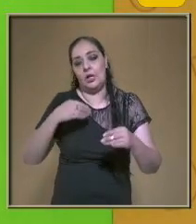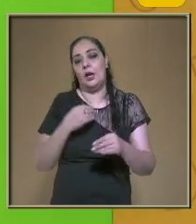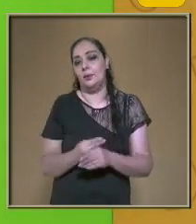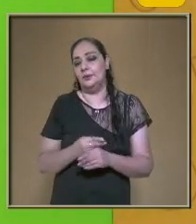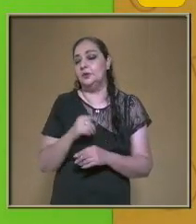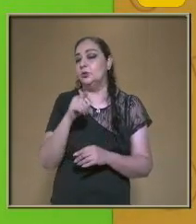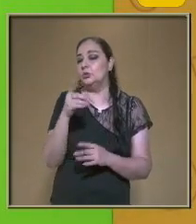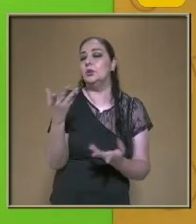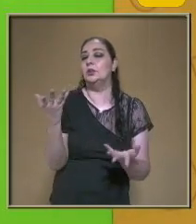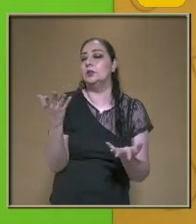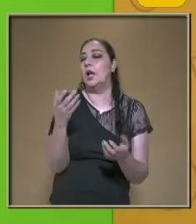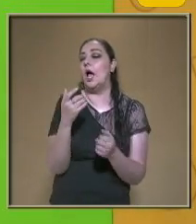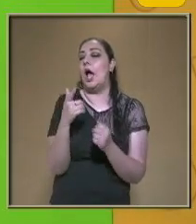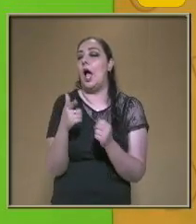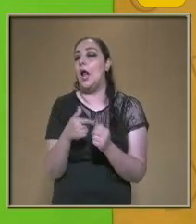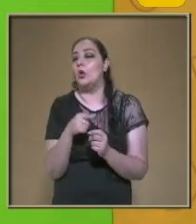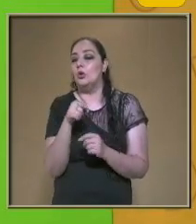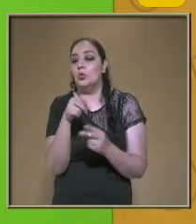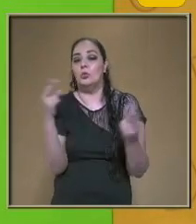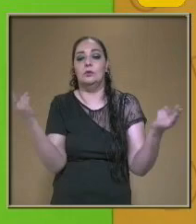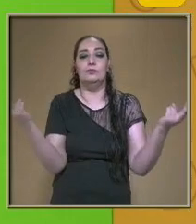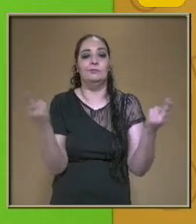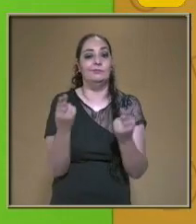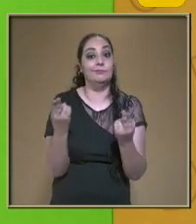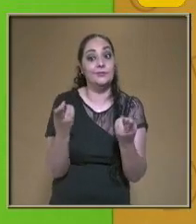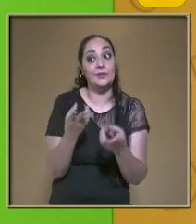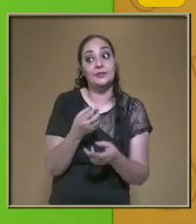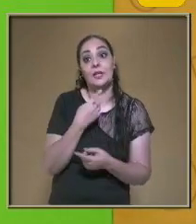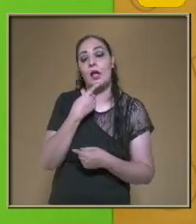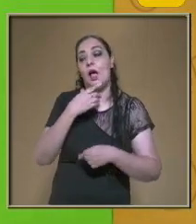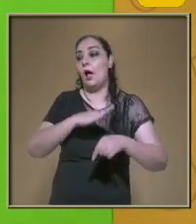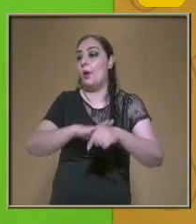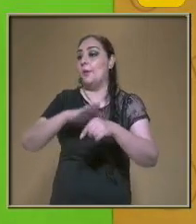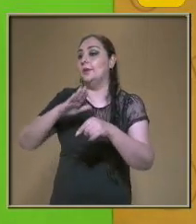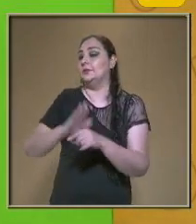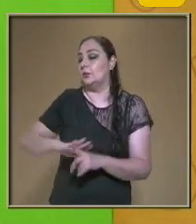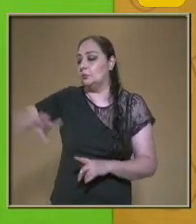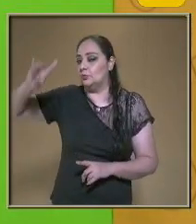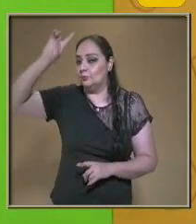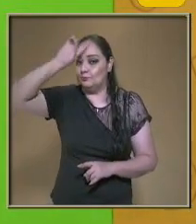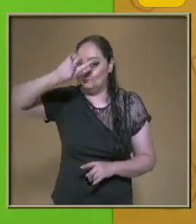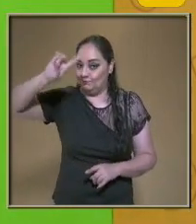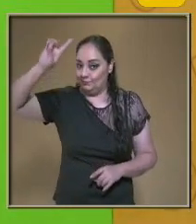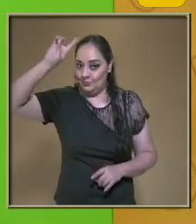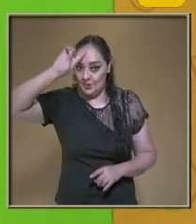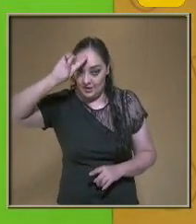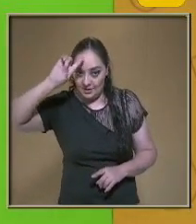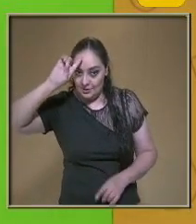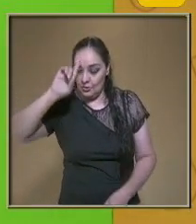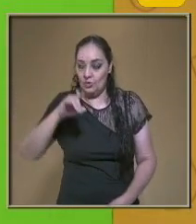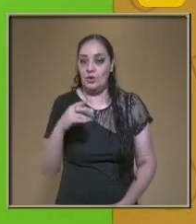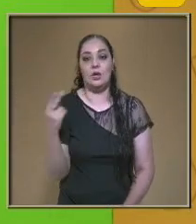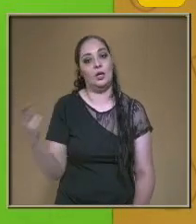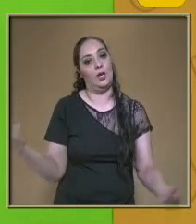in a situation that you need to express a recommendation, it is necessary